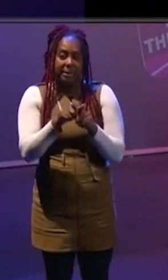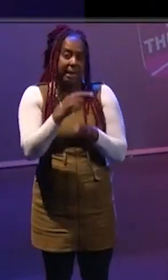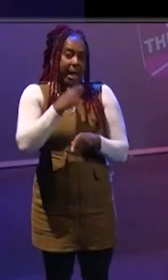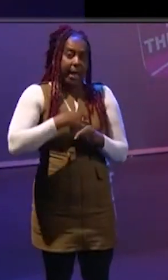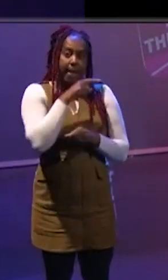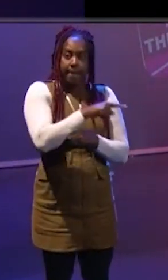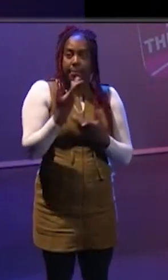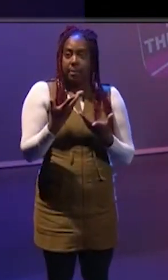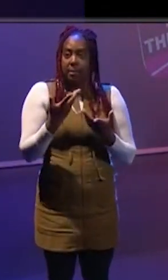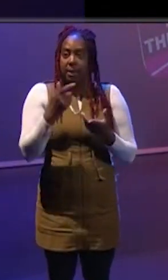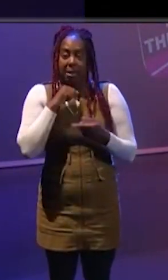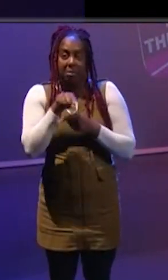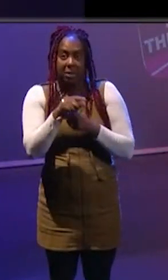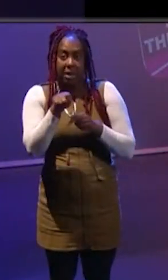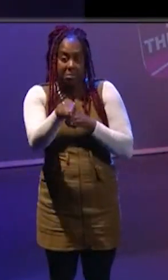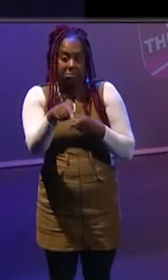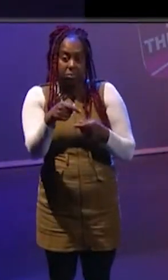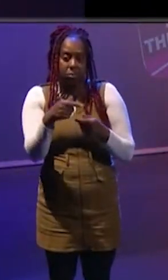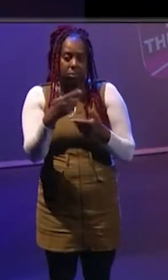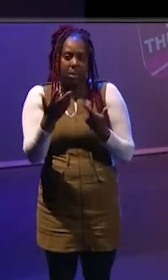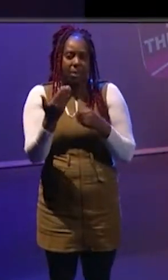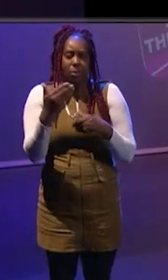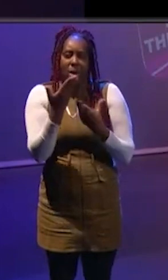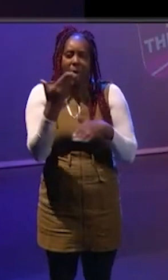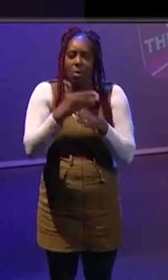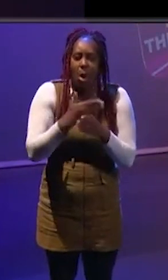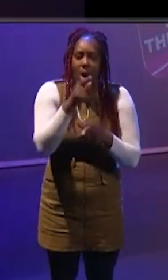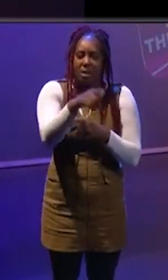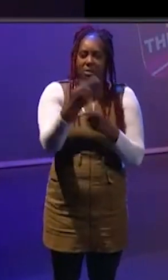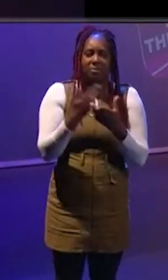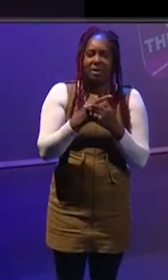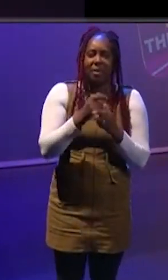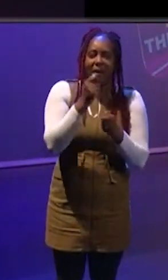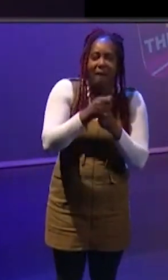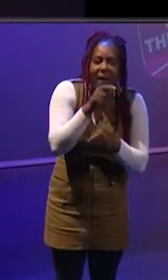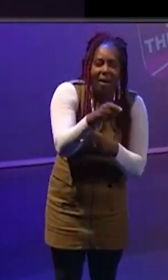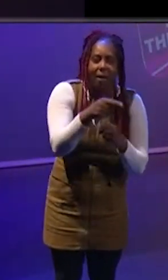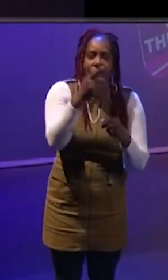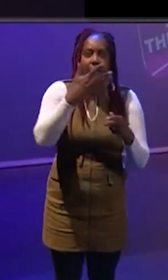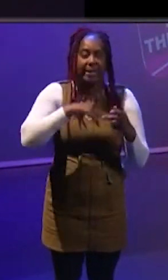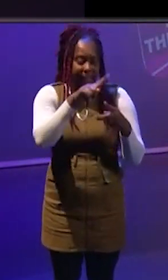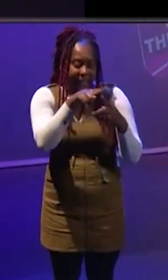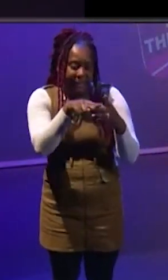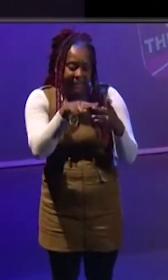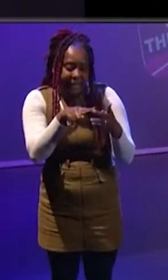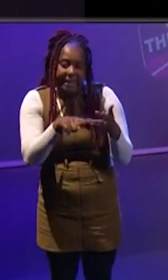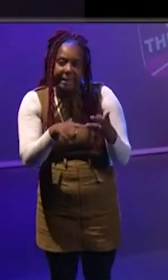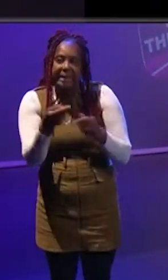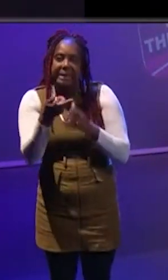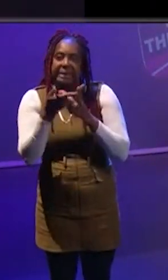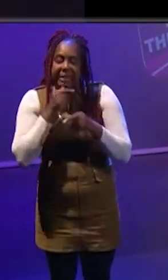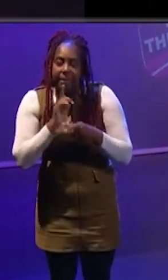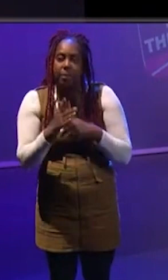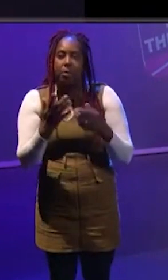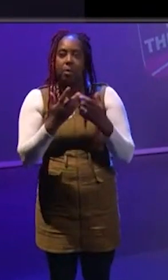venue. That means that I've got a certain responsibility in terms of the people that we hire, in terms of that's right down from the front of house staff right up to, you know,